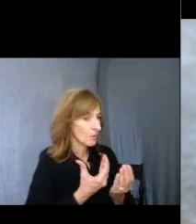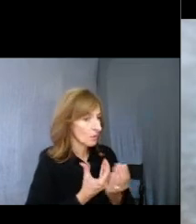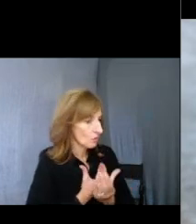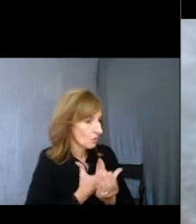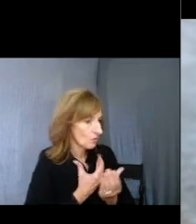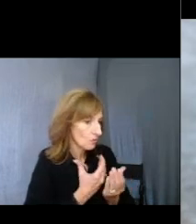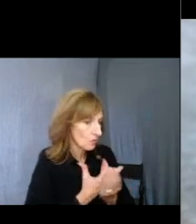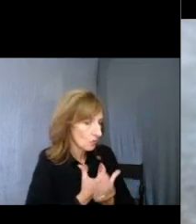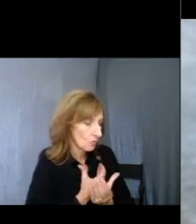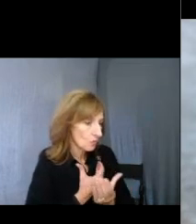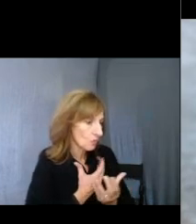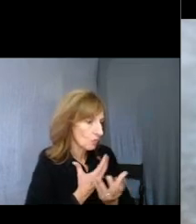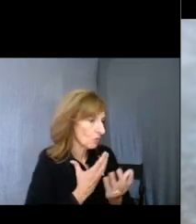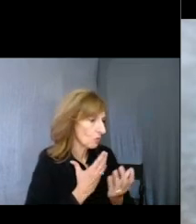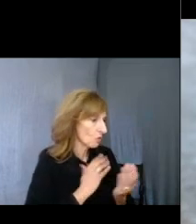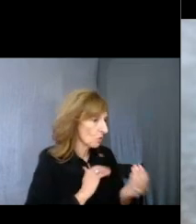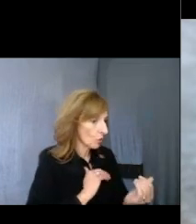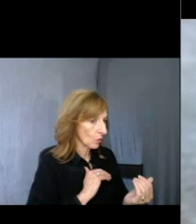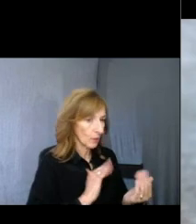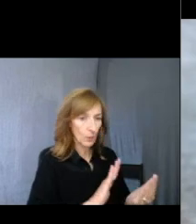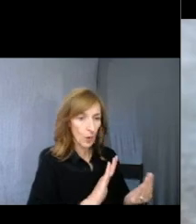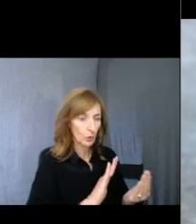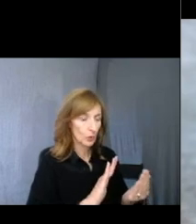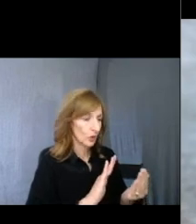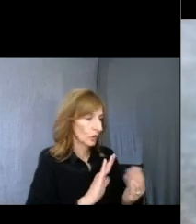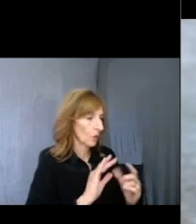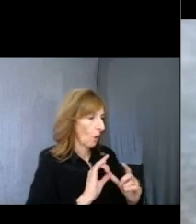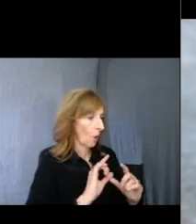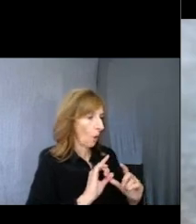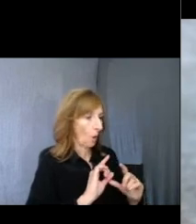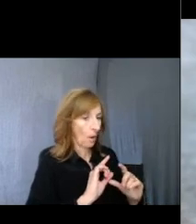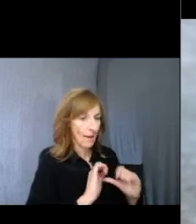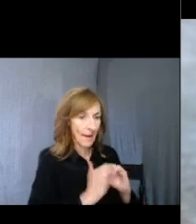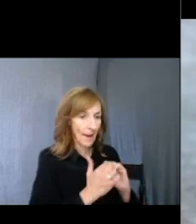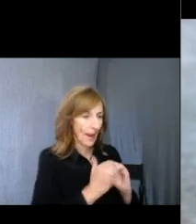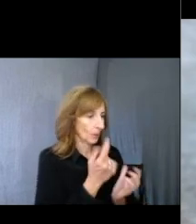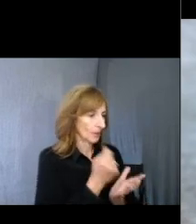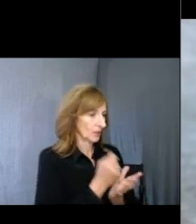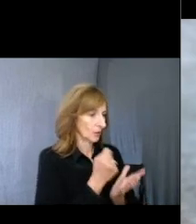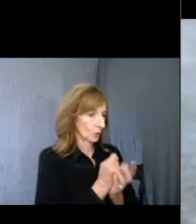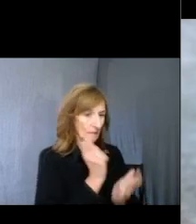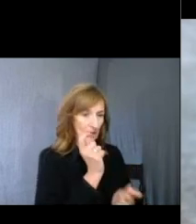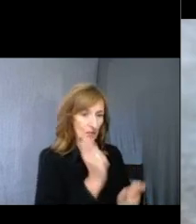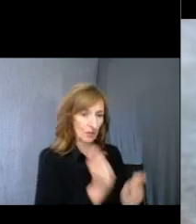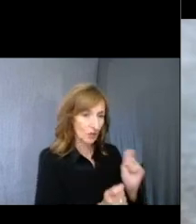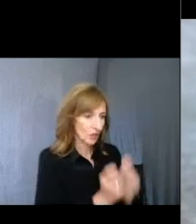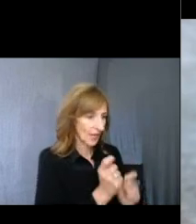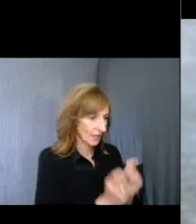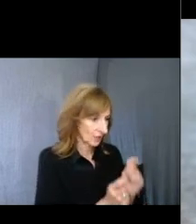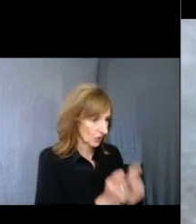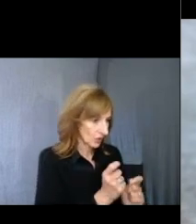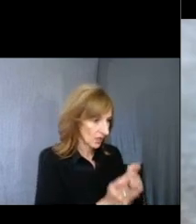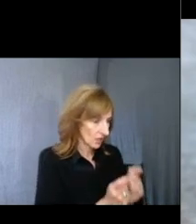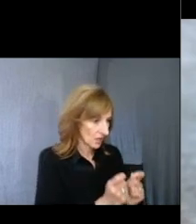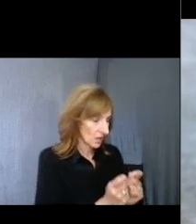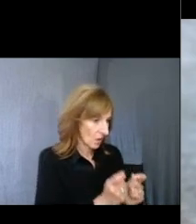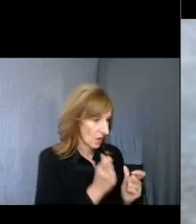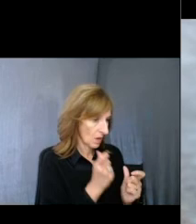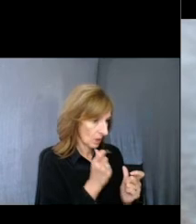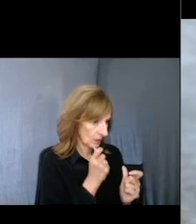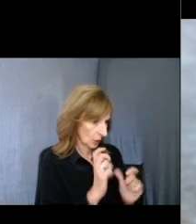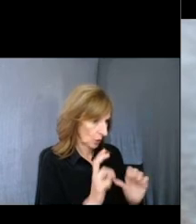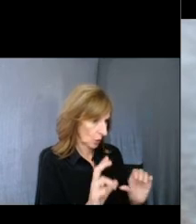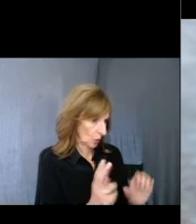or what refinements of treatments already in use are you seeing people looking at or you're looking at